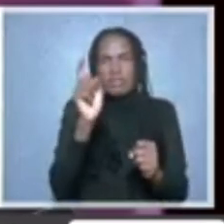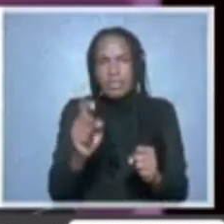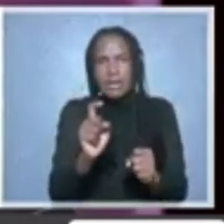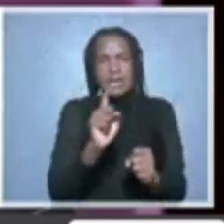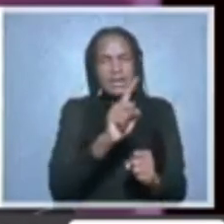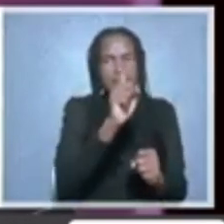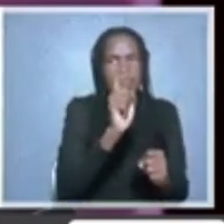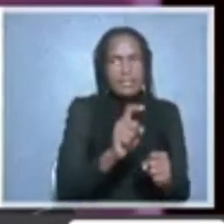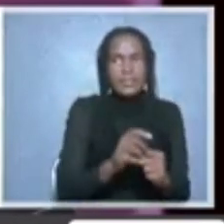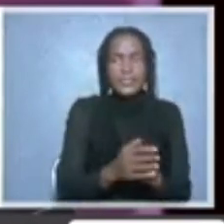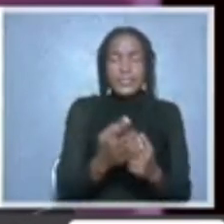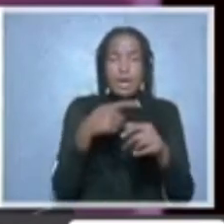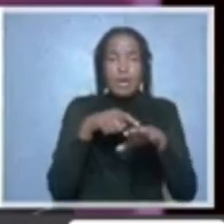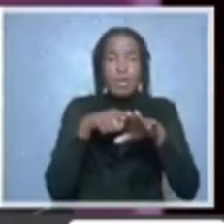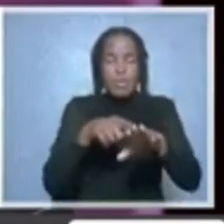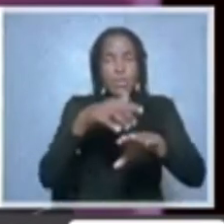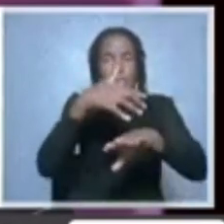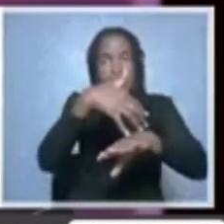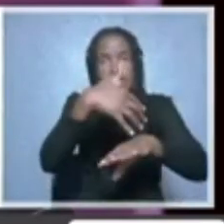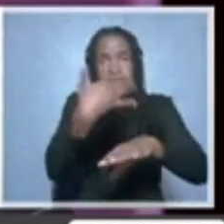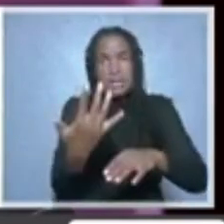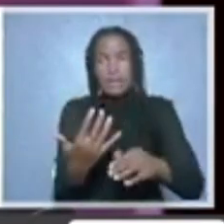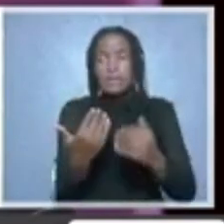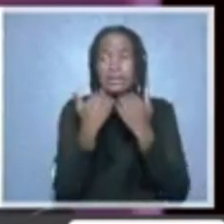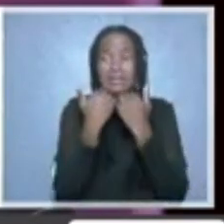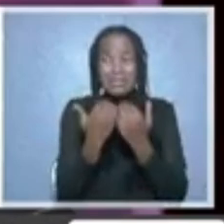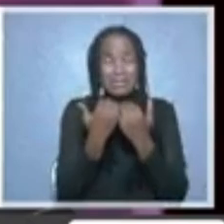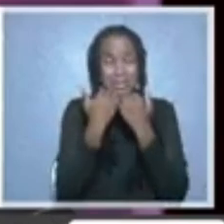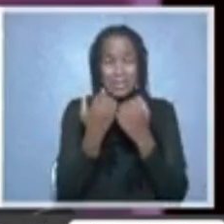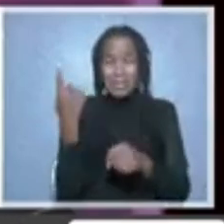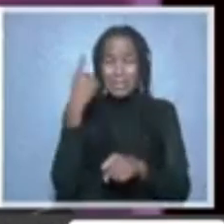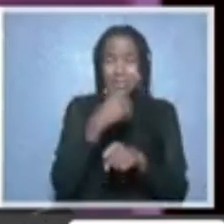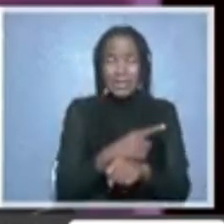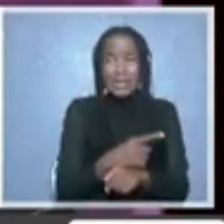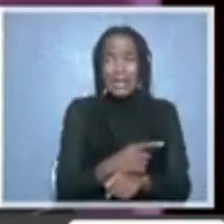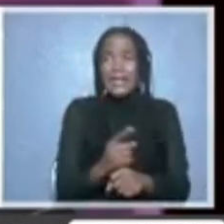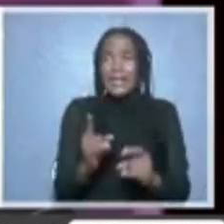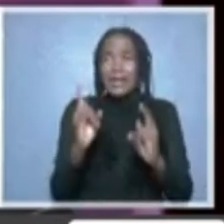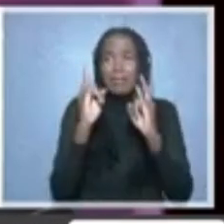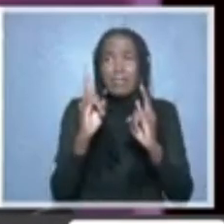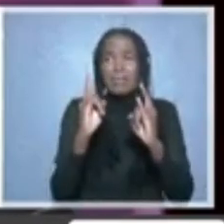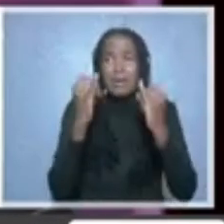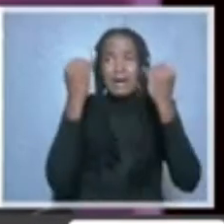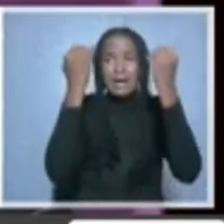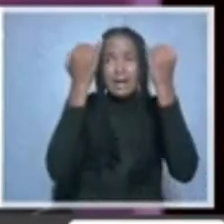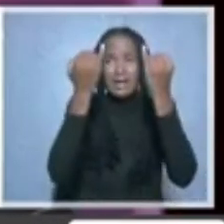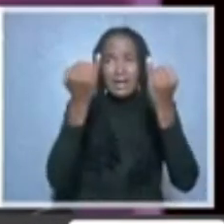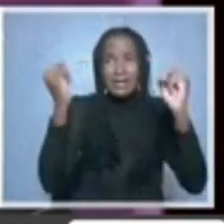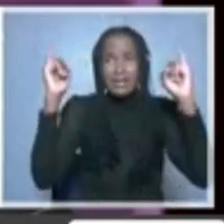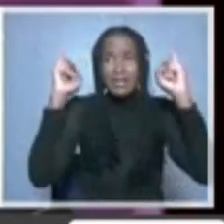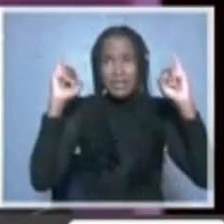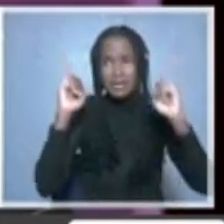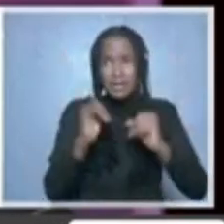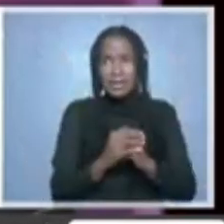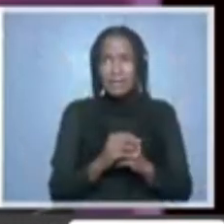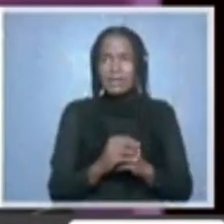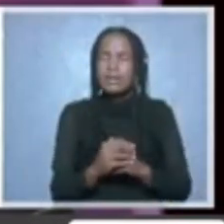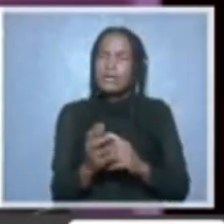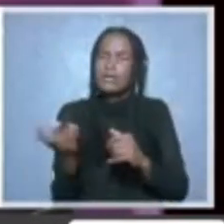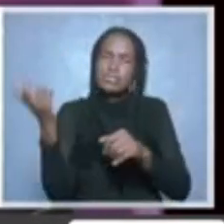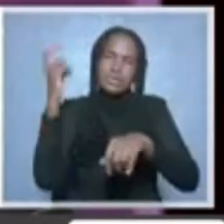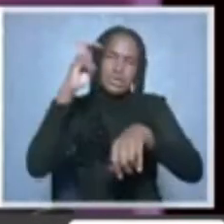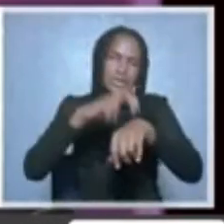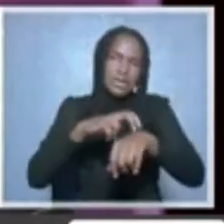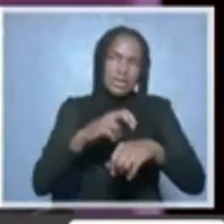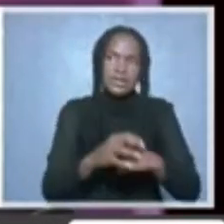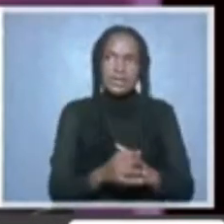is the big memorial, which will be at Independence. we are as ready as can be. Today already you